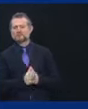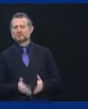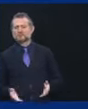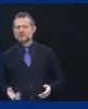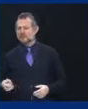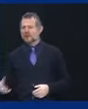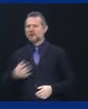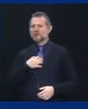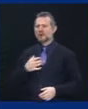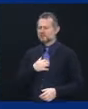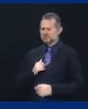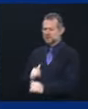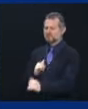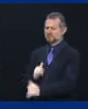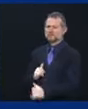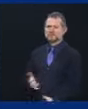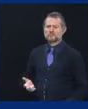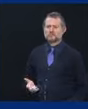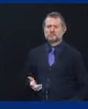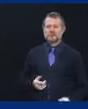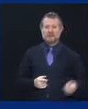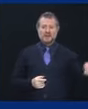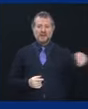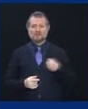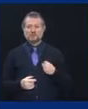They give me an allocation.